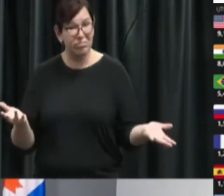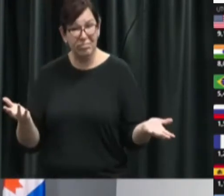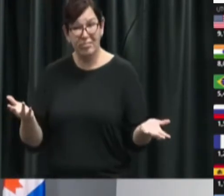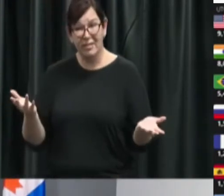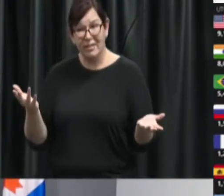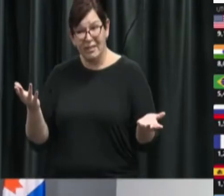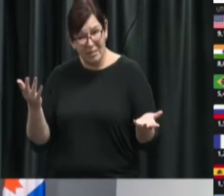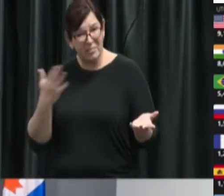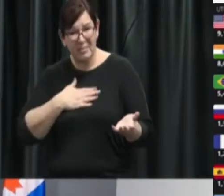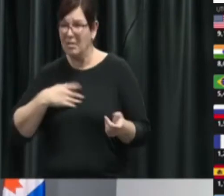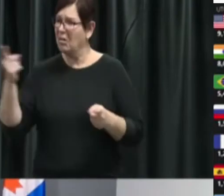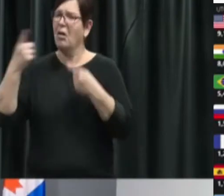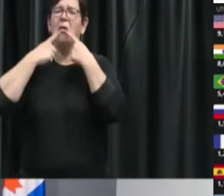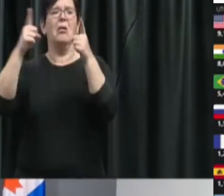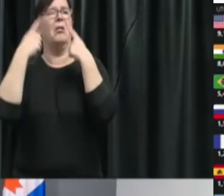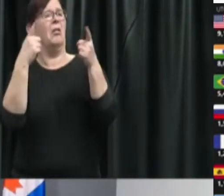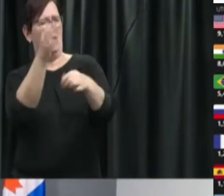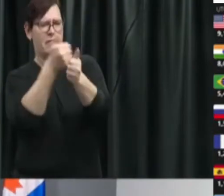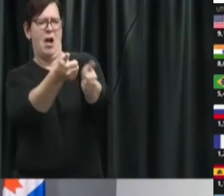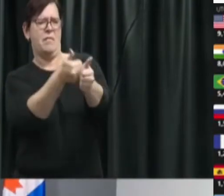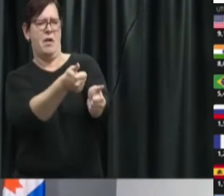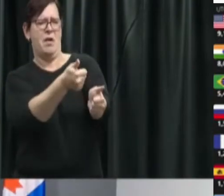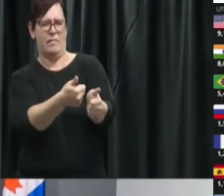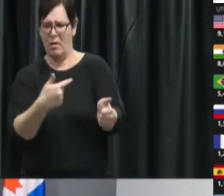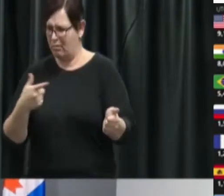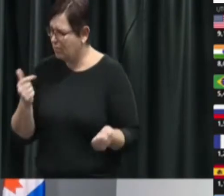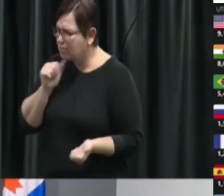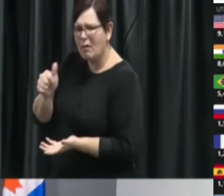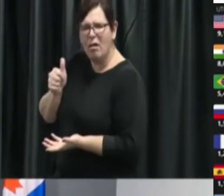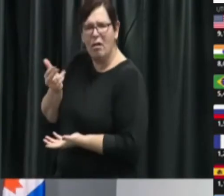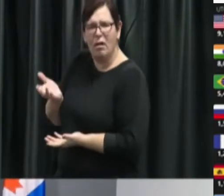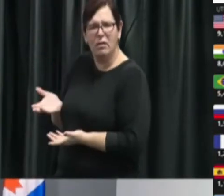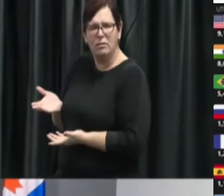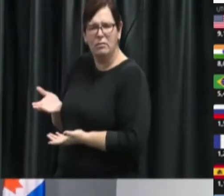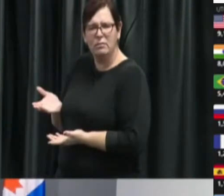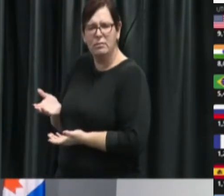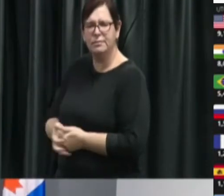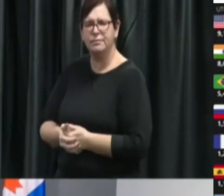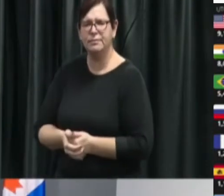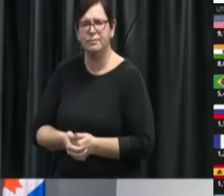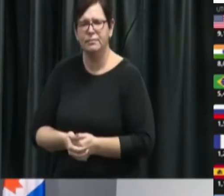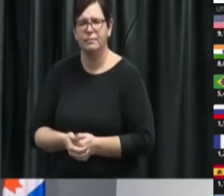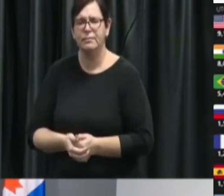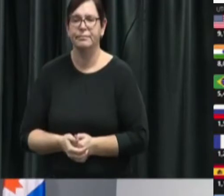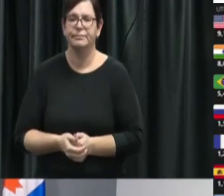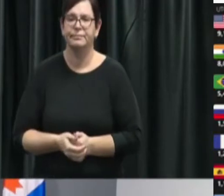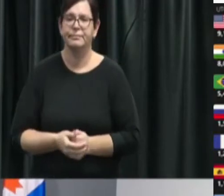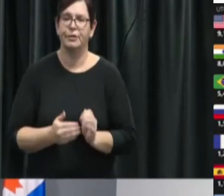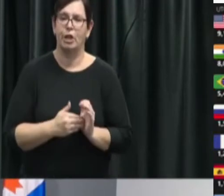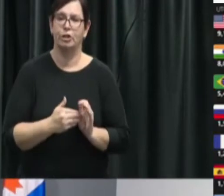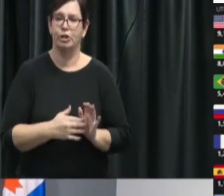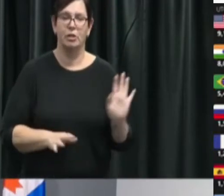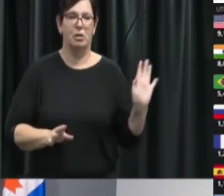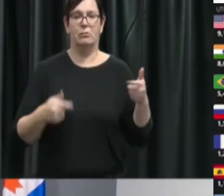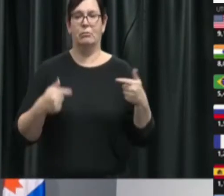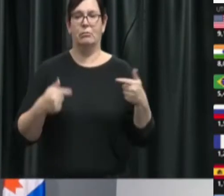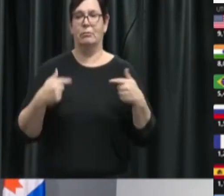So, I have to be upfront. I have not seen the picture myself. I have heard about this,